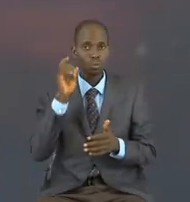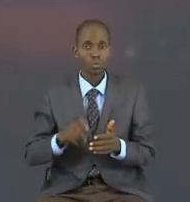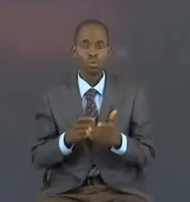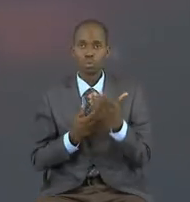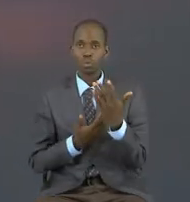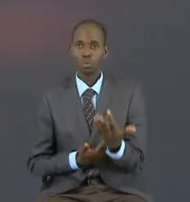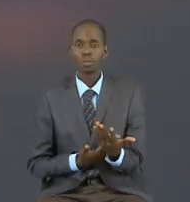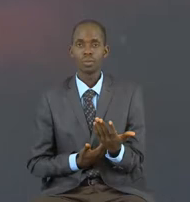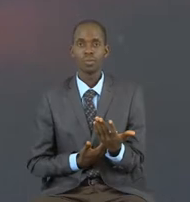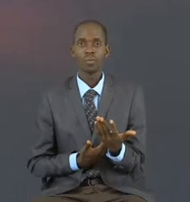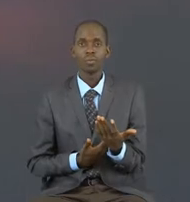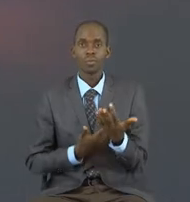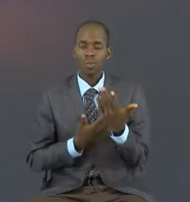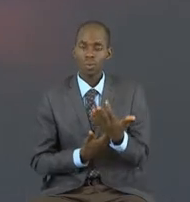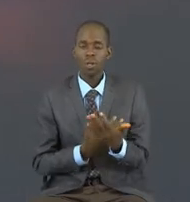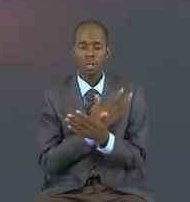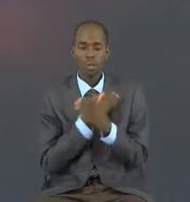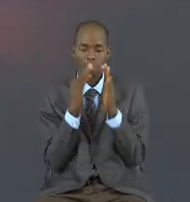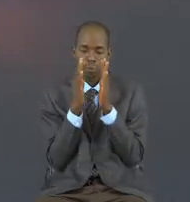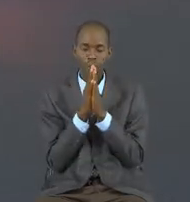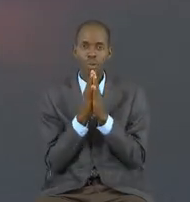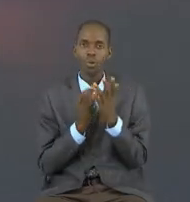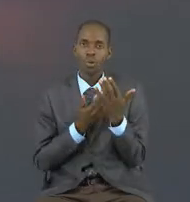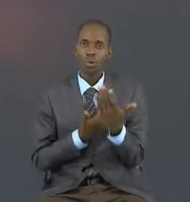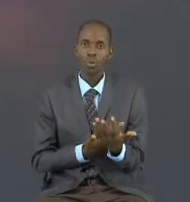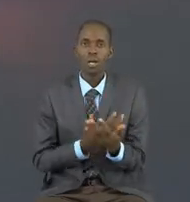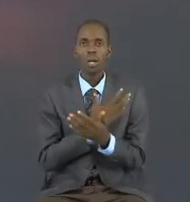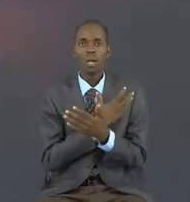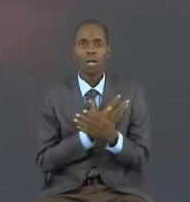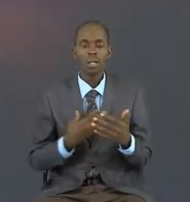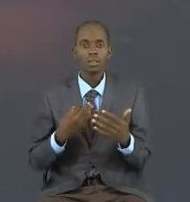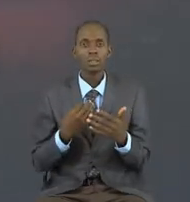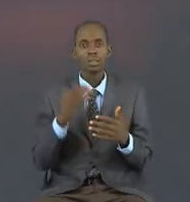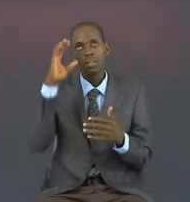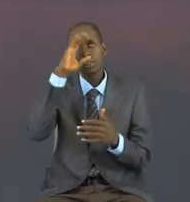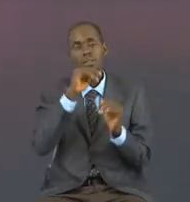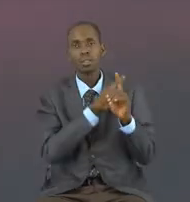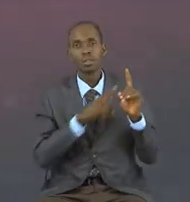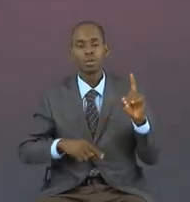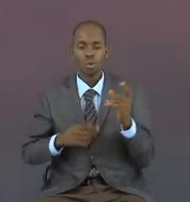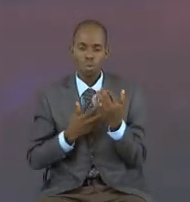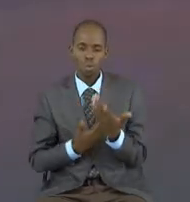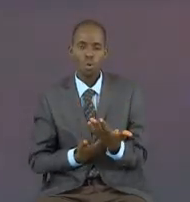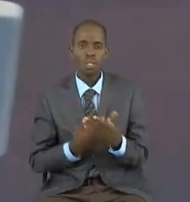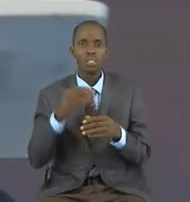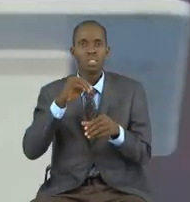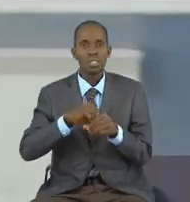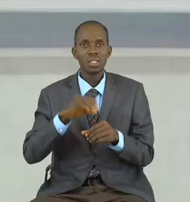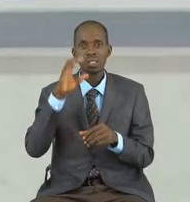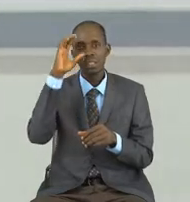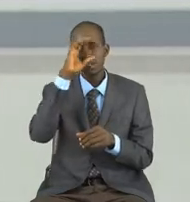Tarry and pray. Tarry in seeking the Lord. Tarry in seeking